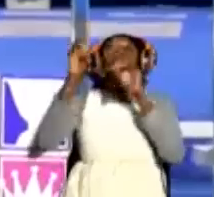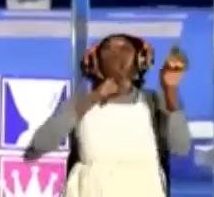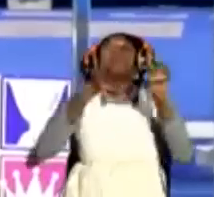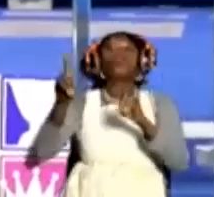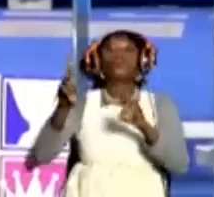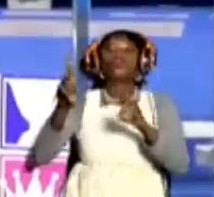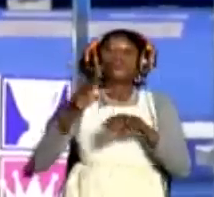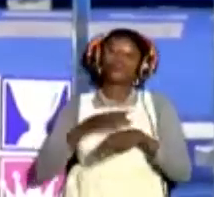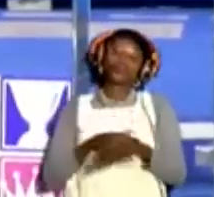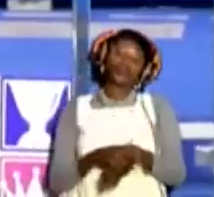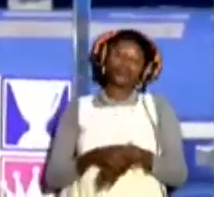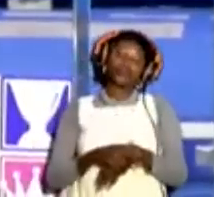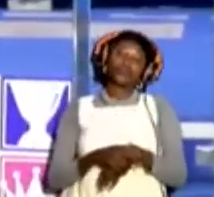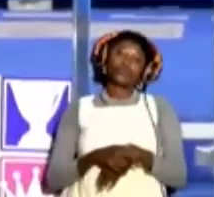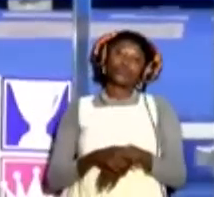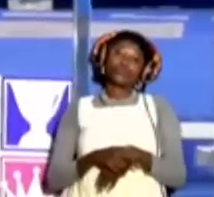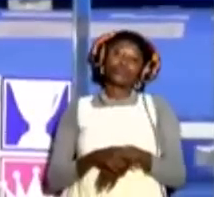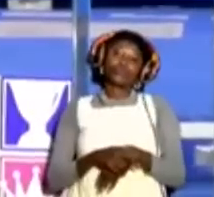what he says.